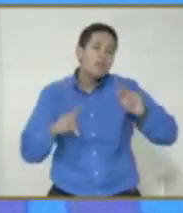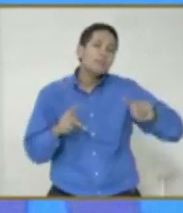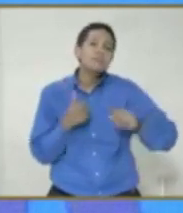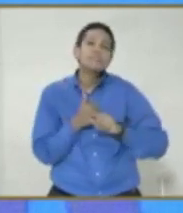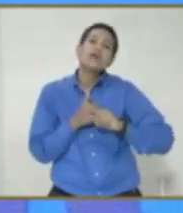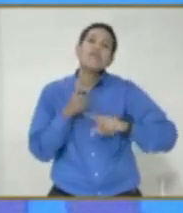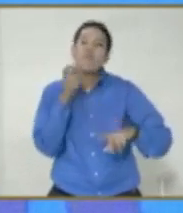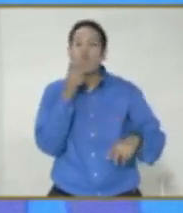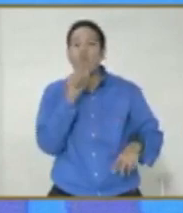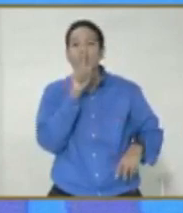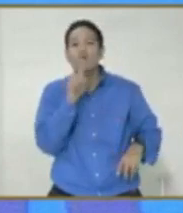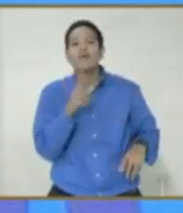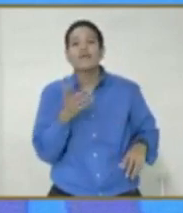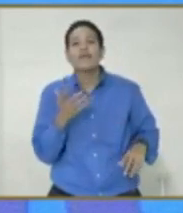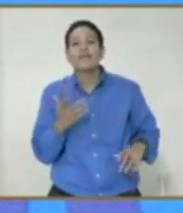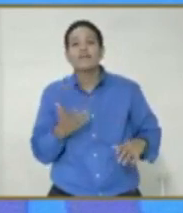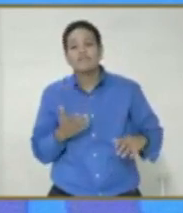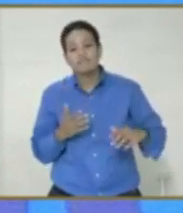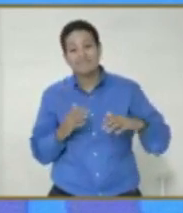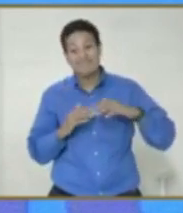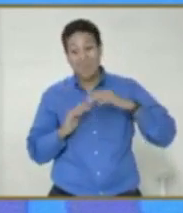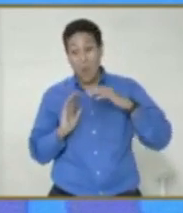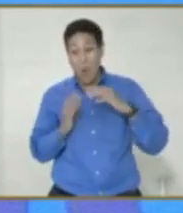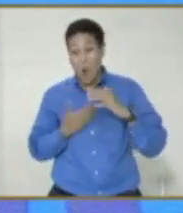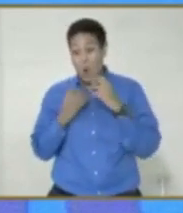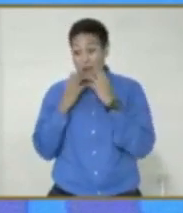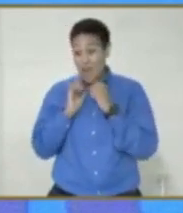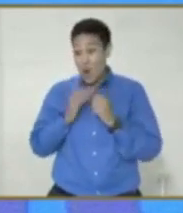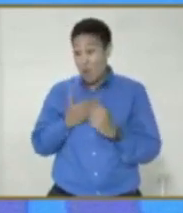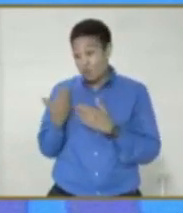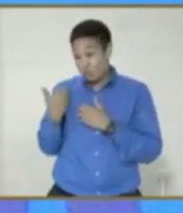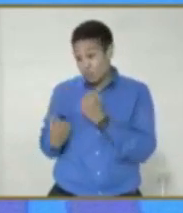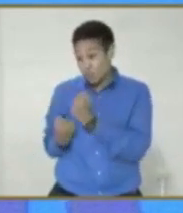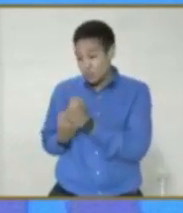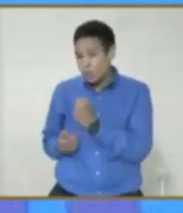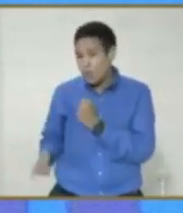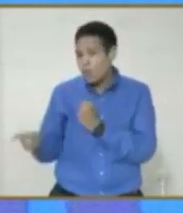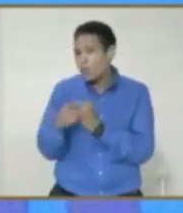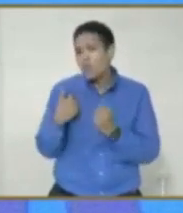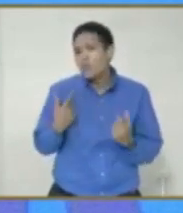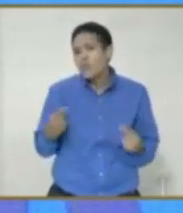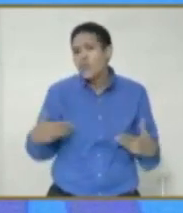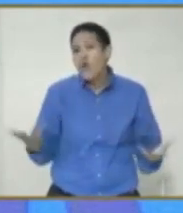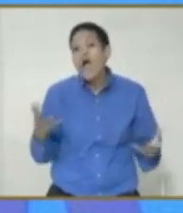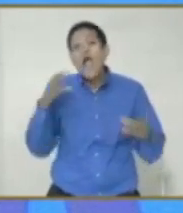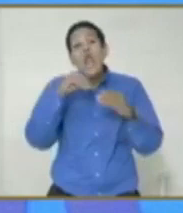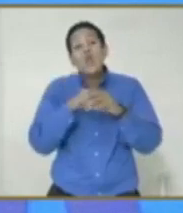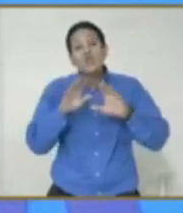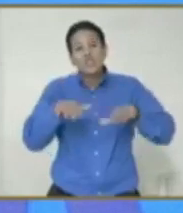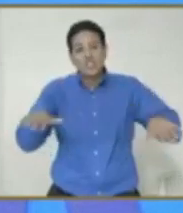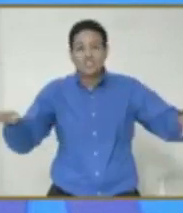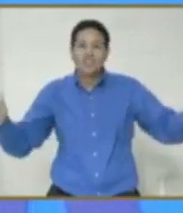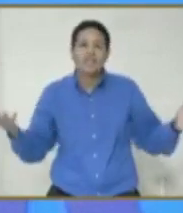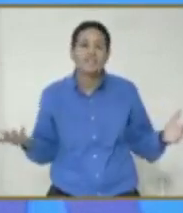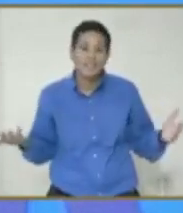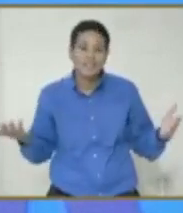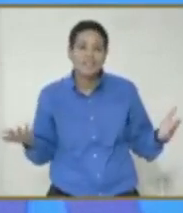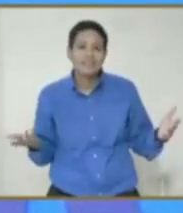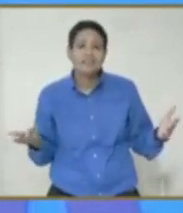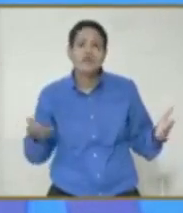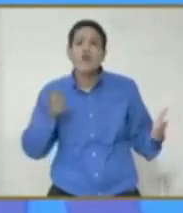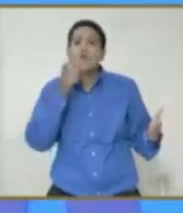who fall under our care and responsibility, including children